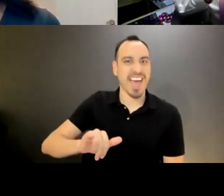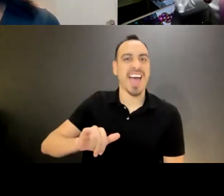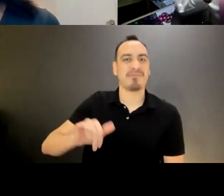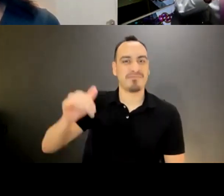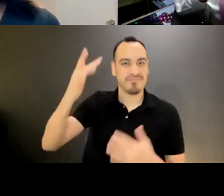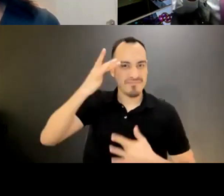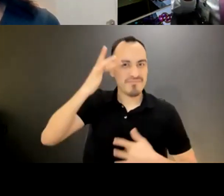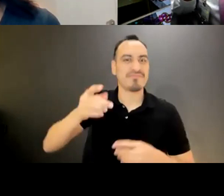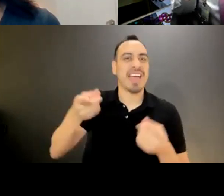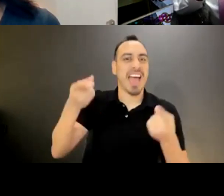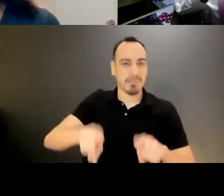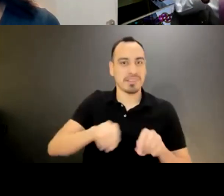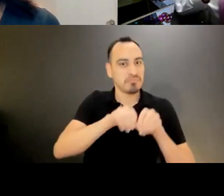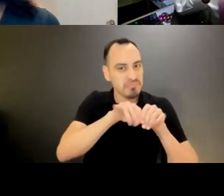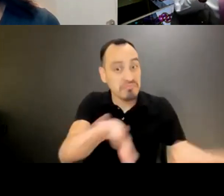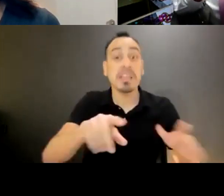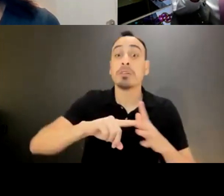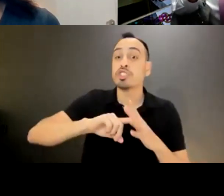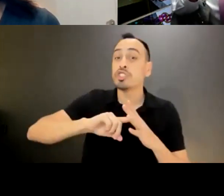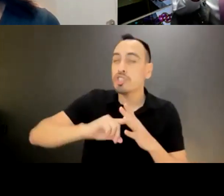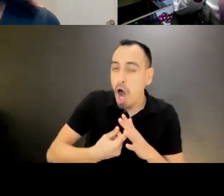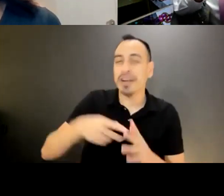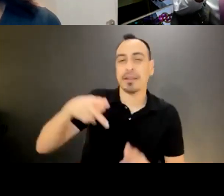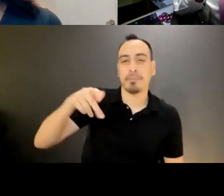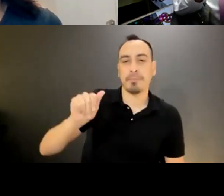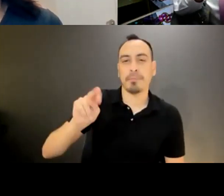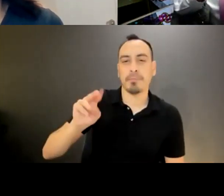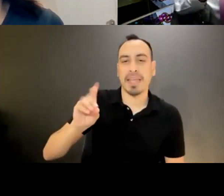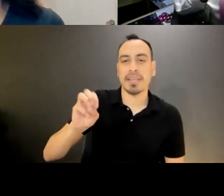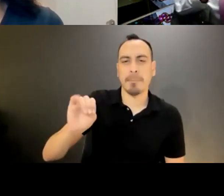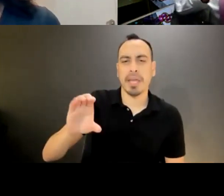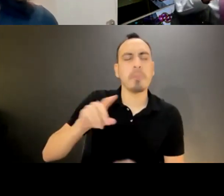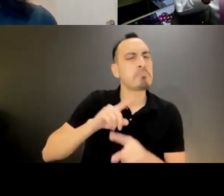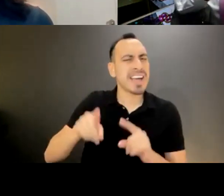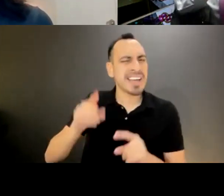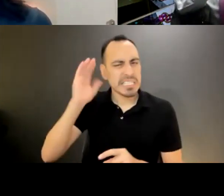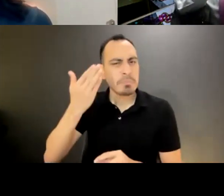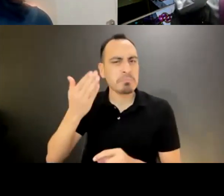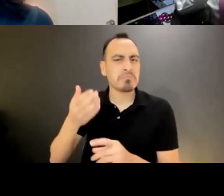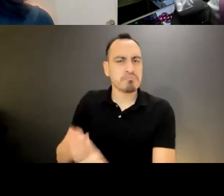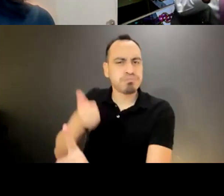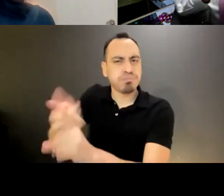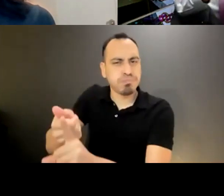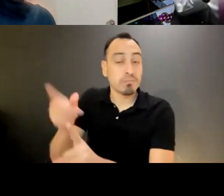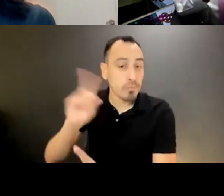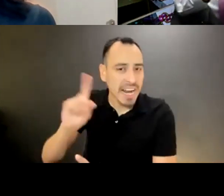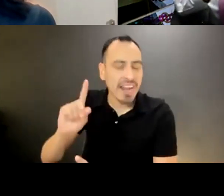starting to cause a pandemic, albeit it was mostly focused in Asia and in Canada. And so